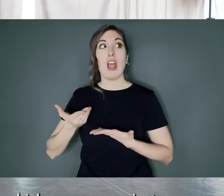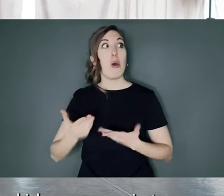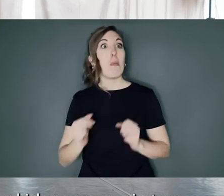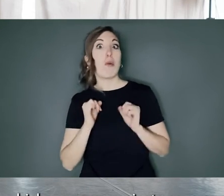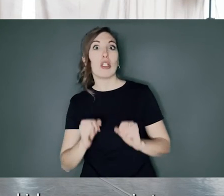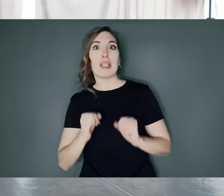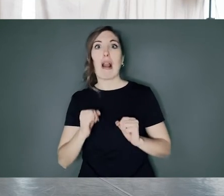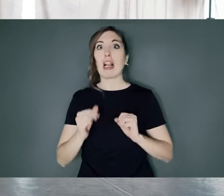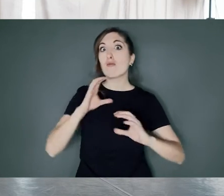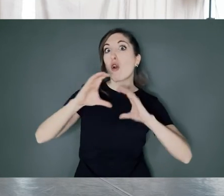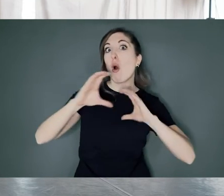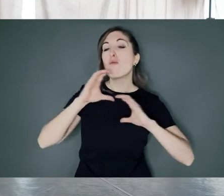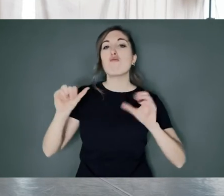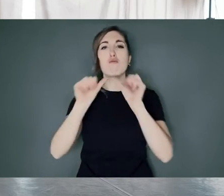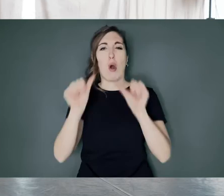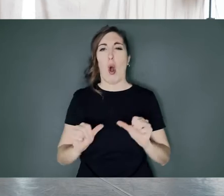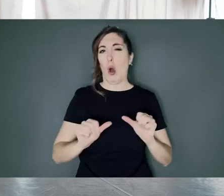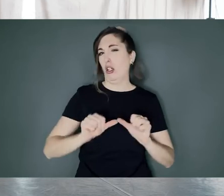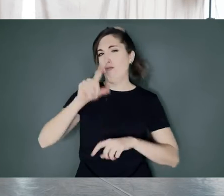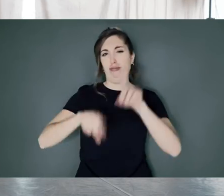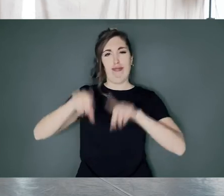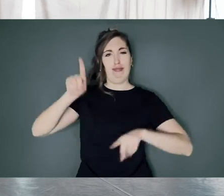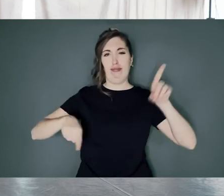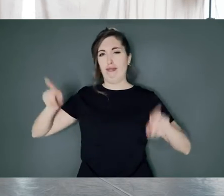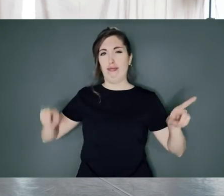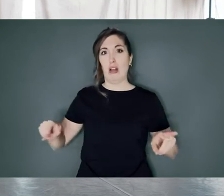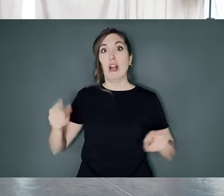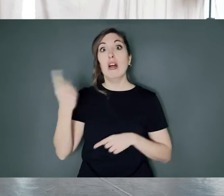human beings. And also,